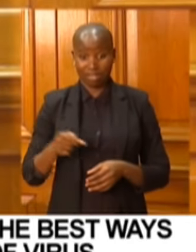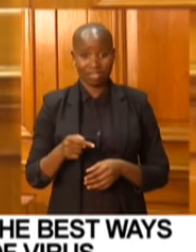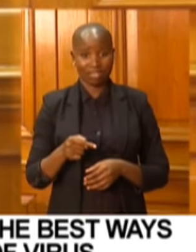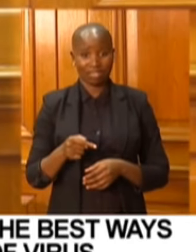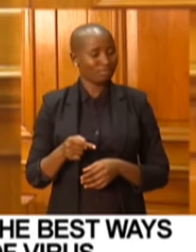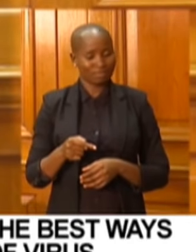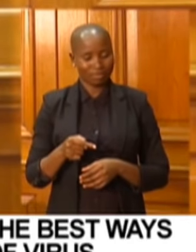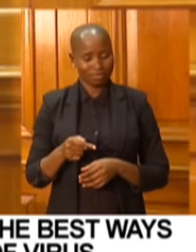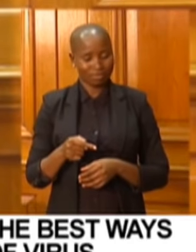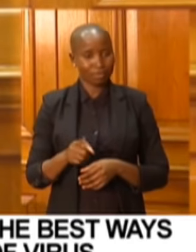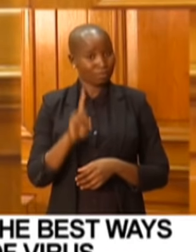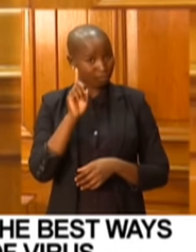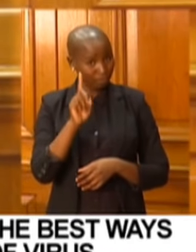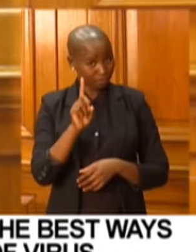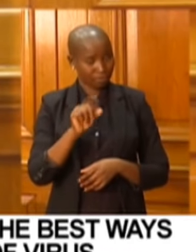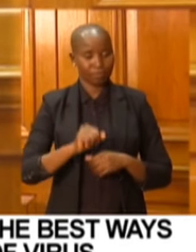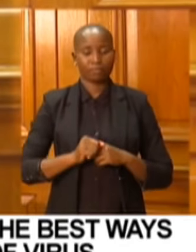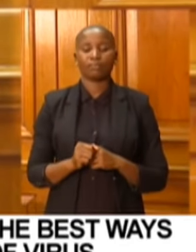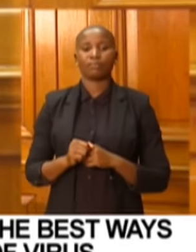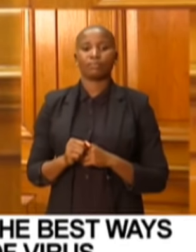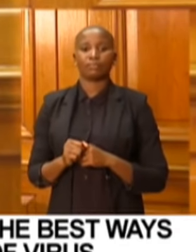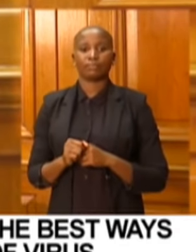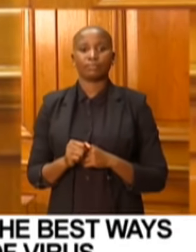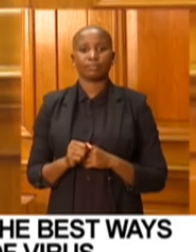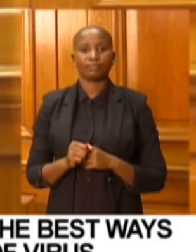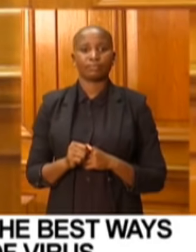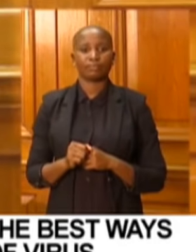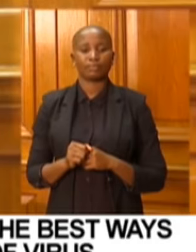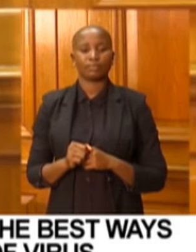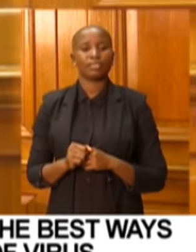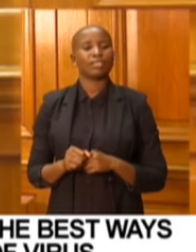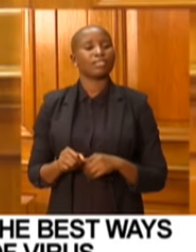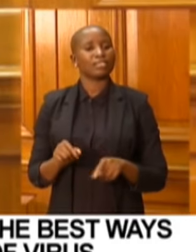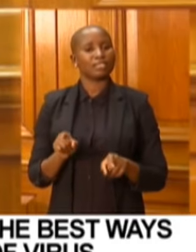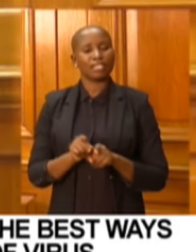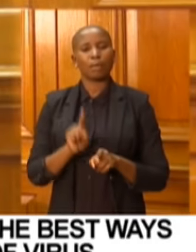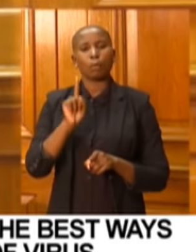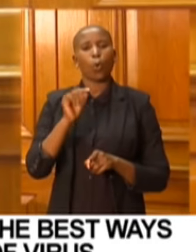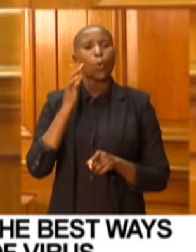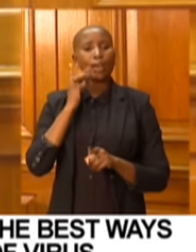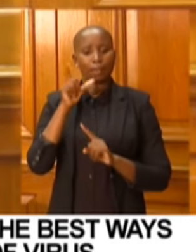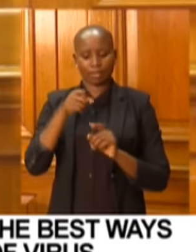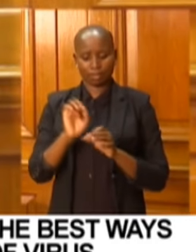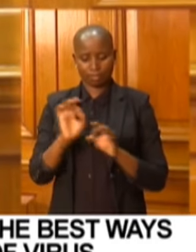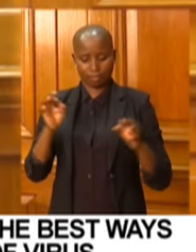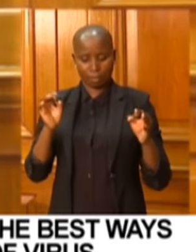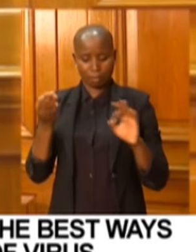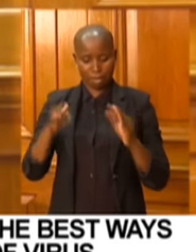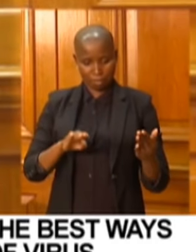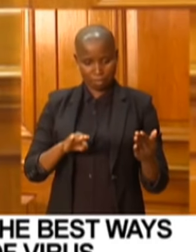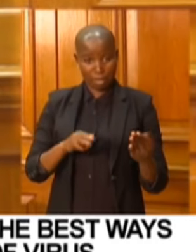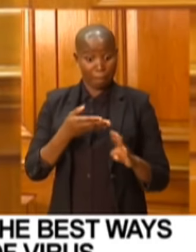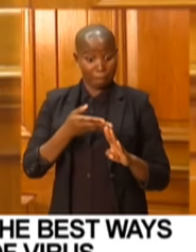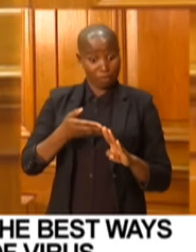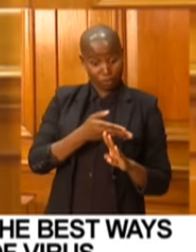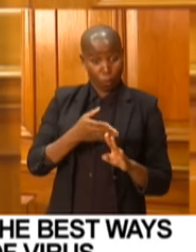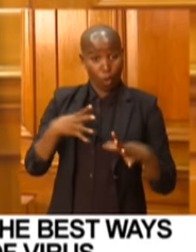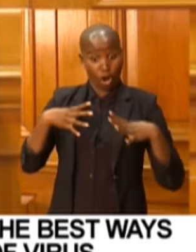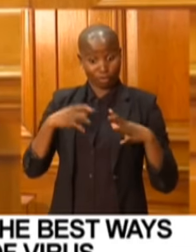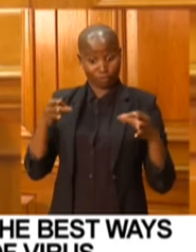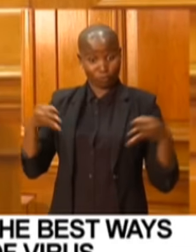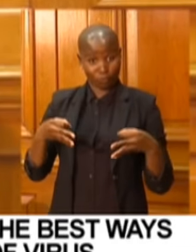but also many days before the funeral. But these